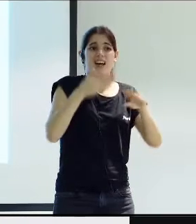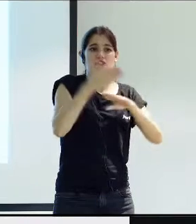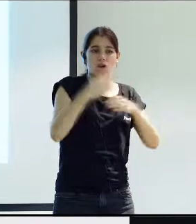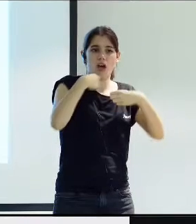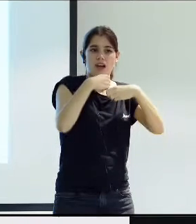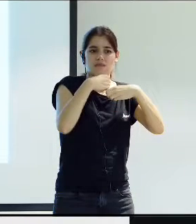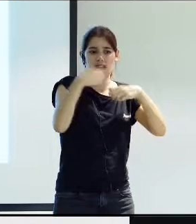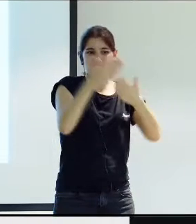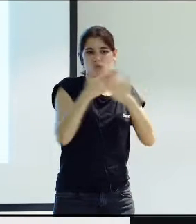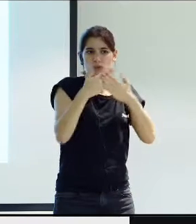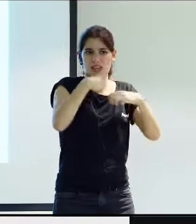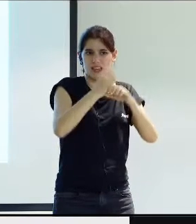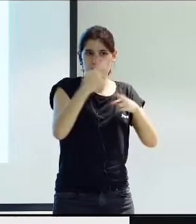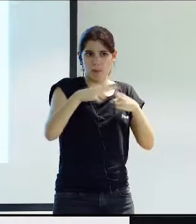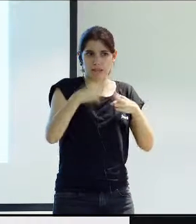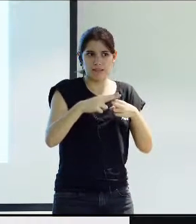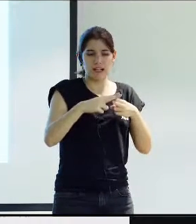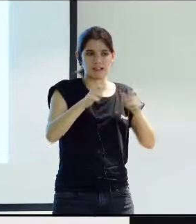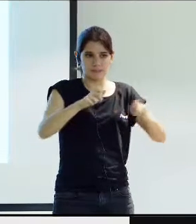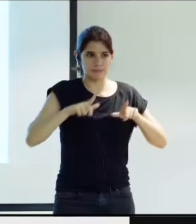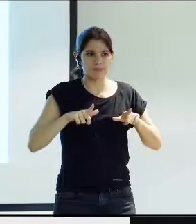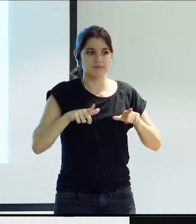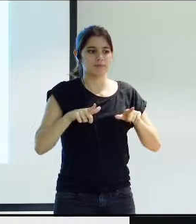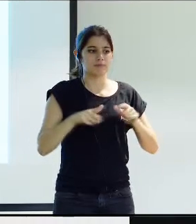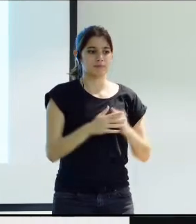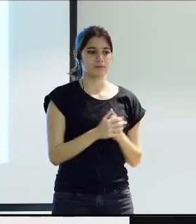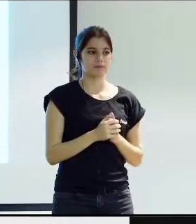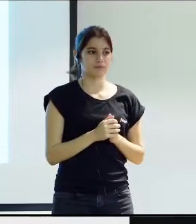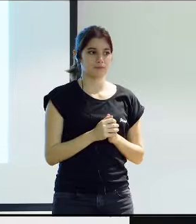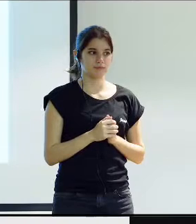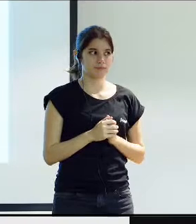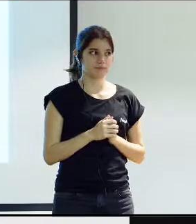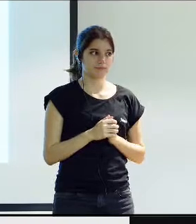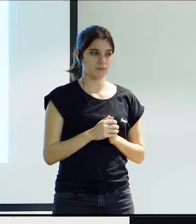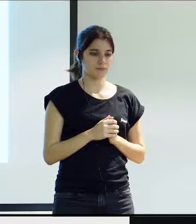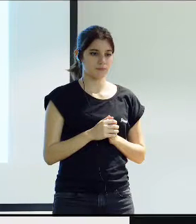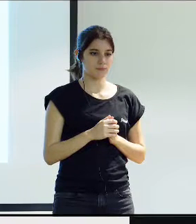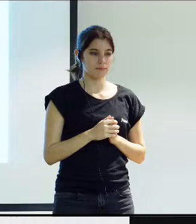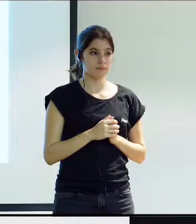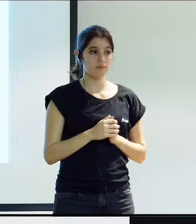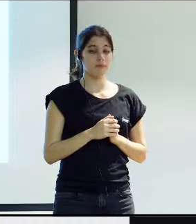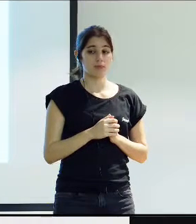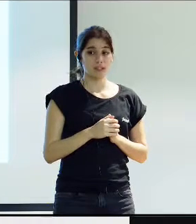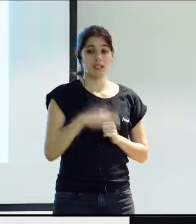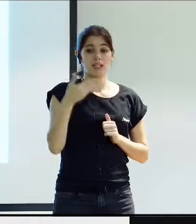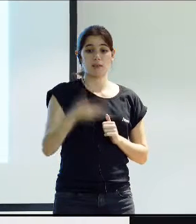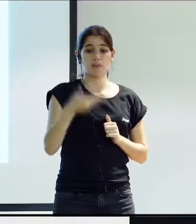And what is also important here is that I have had an independent living